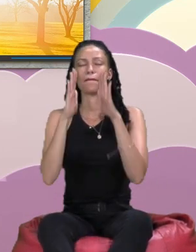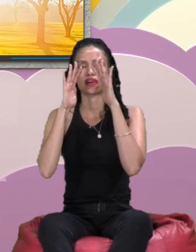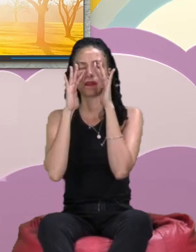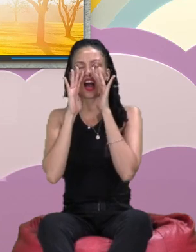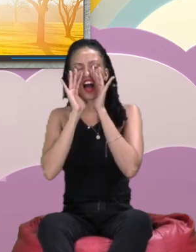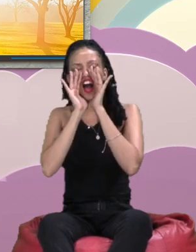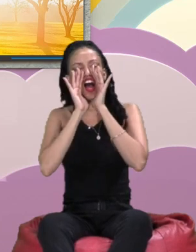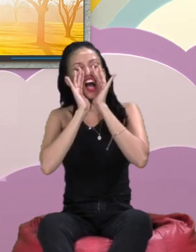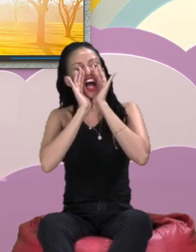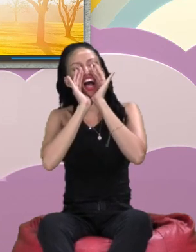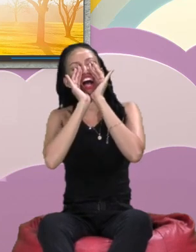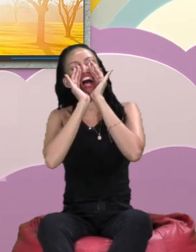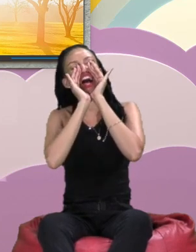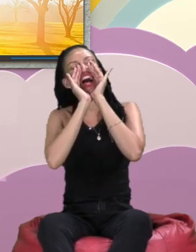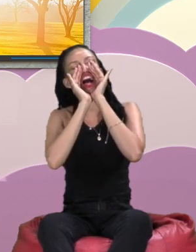Happy birthday, Namibia. Happy